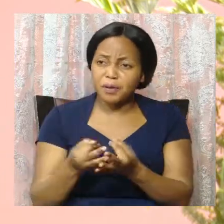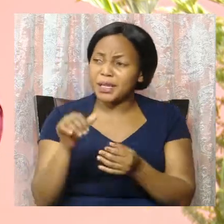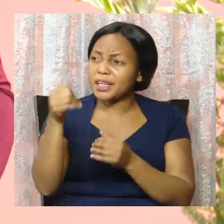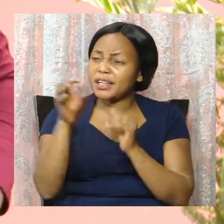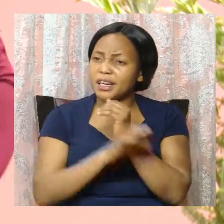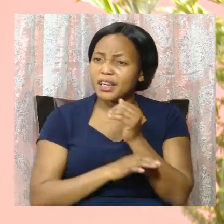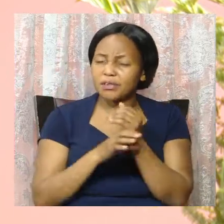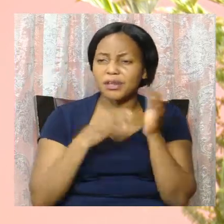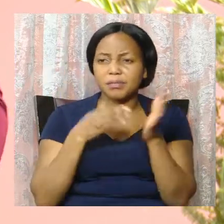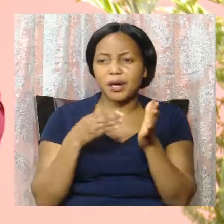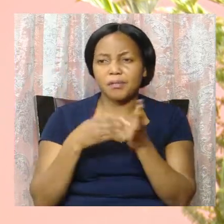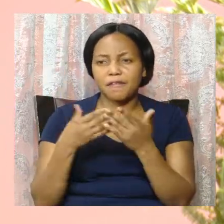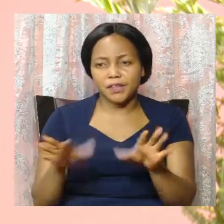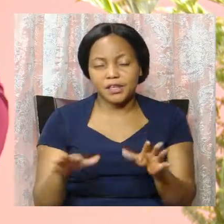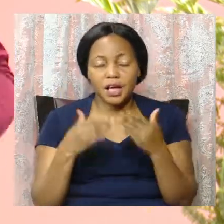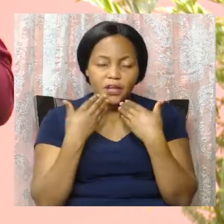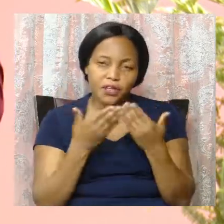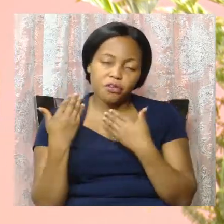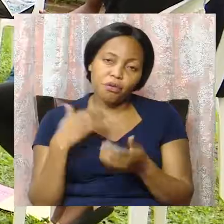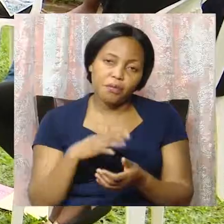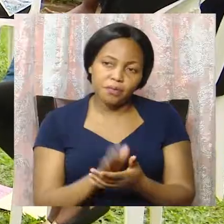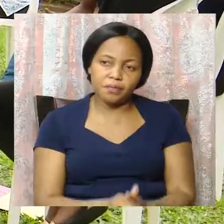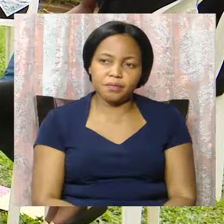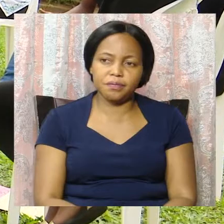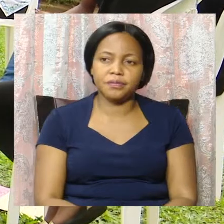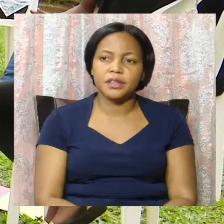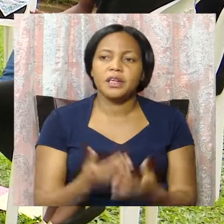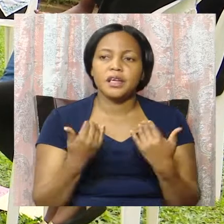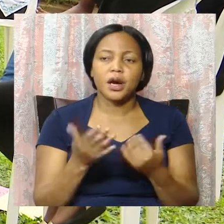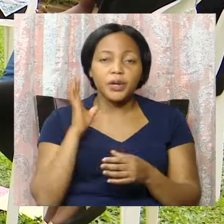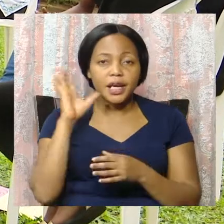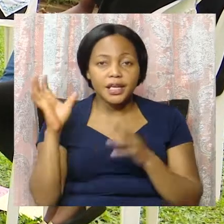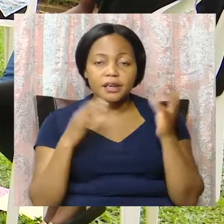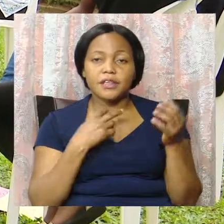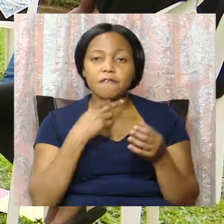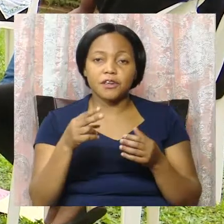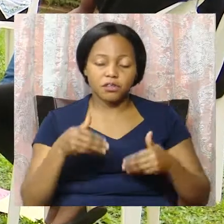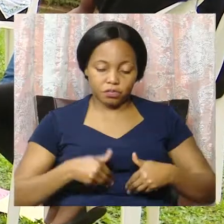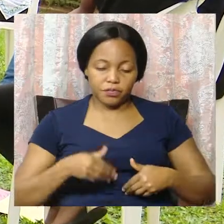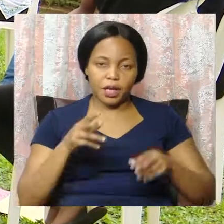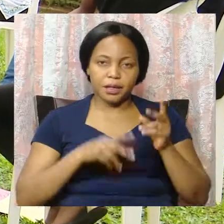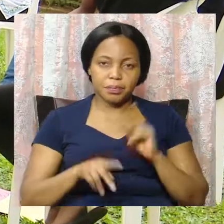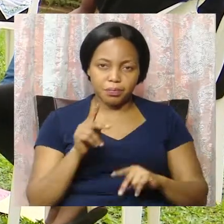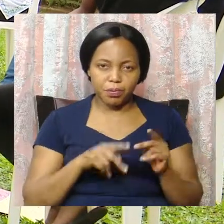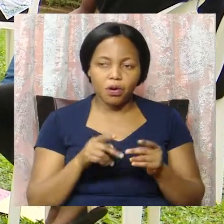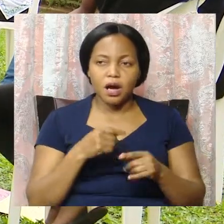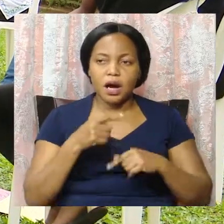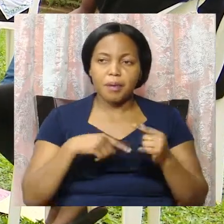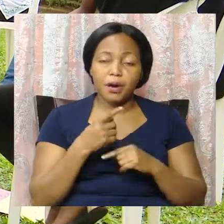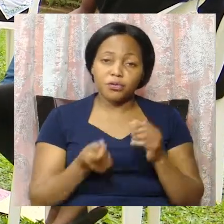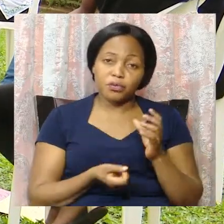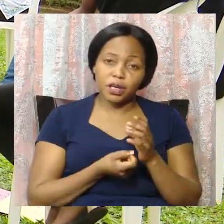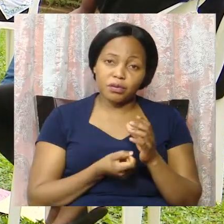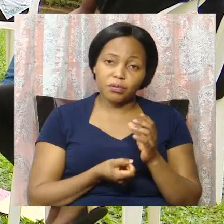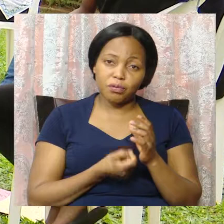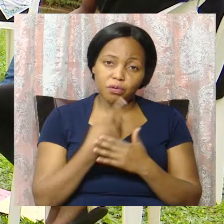and yeah, it was really hard. Thank you very much, Desire. I think we are hearing the voices of the young people coming